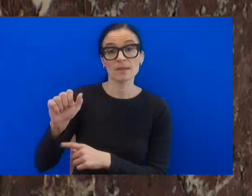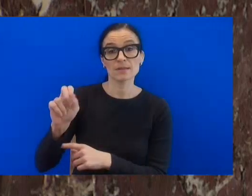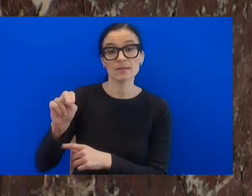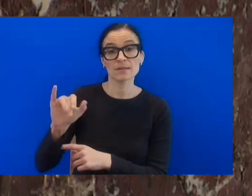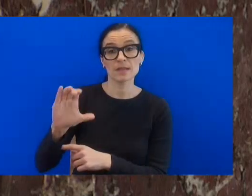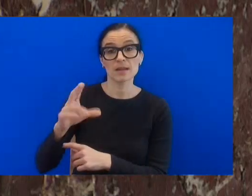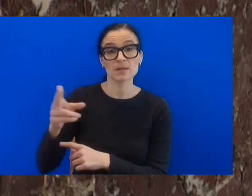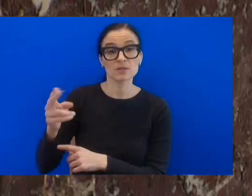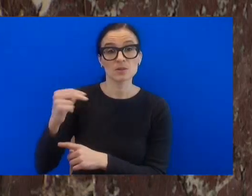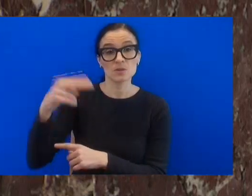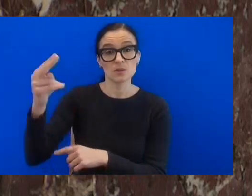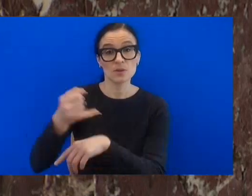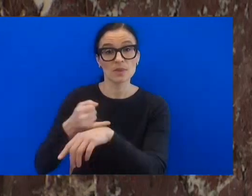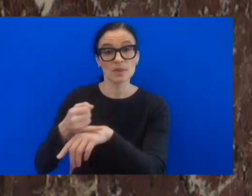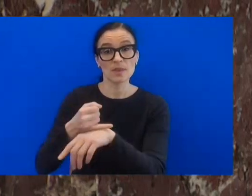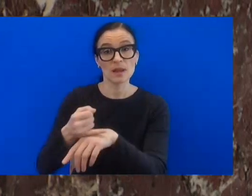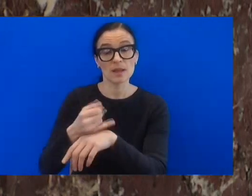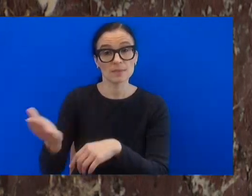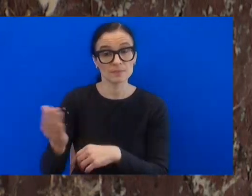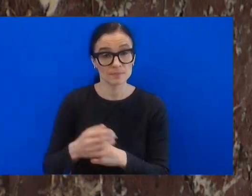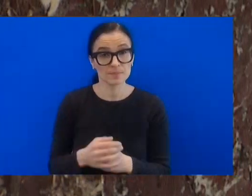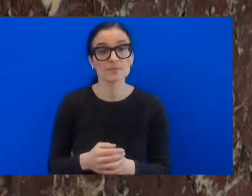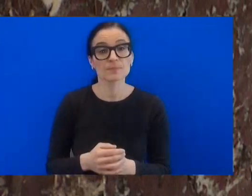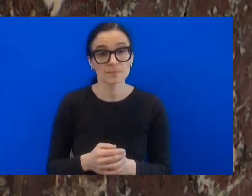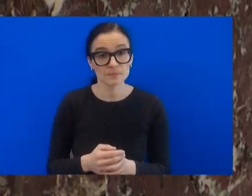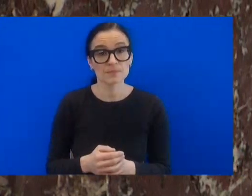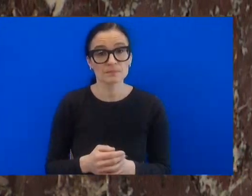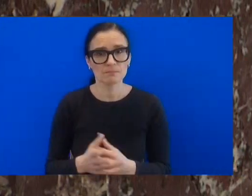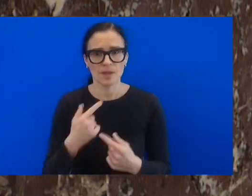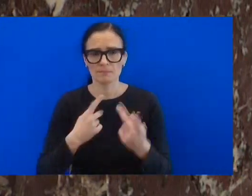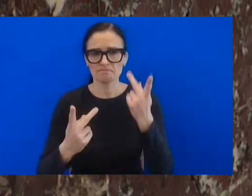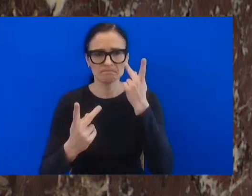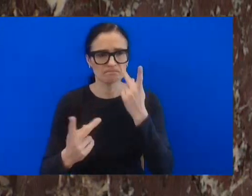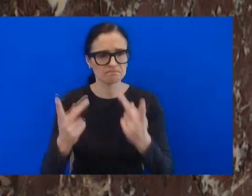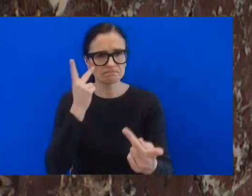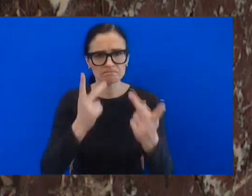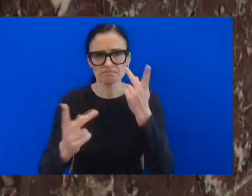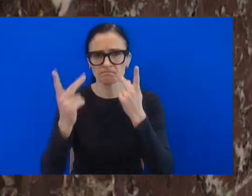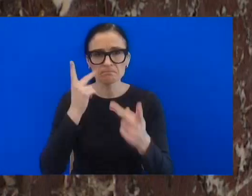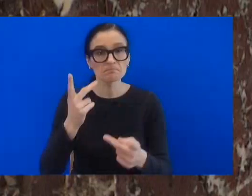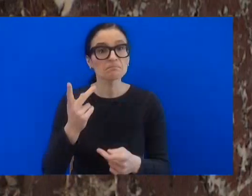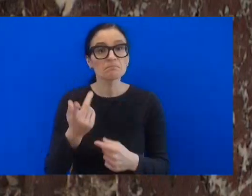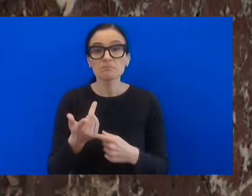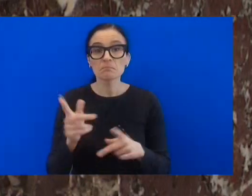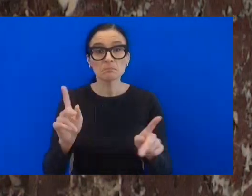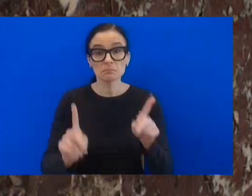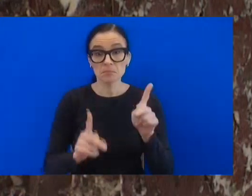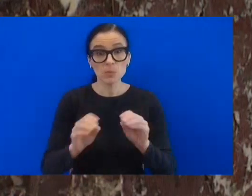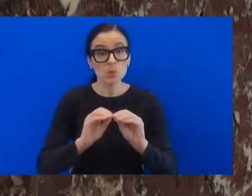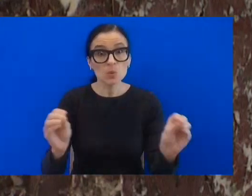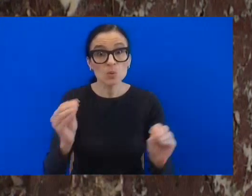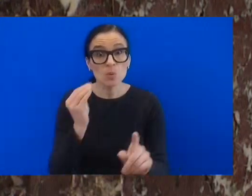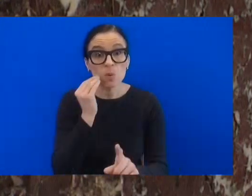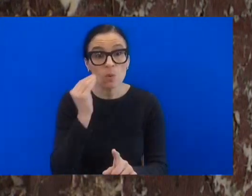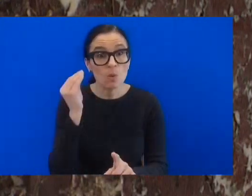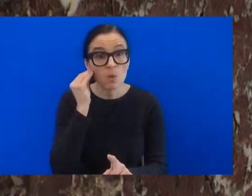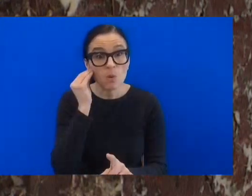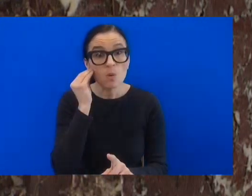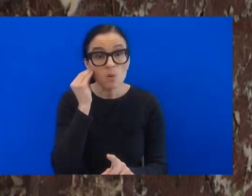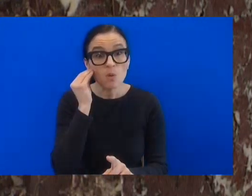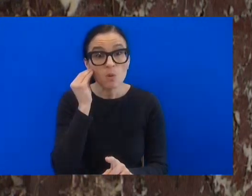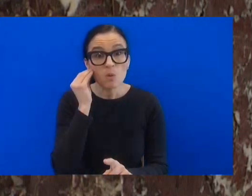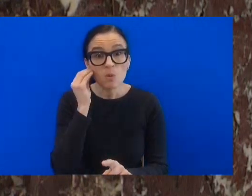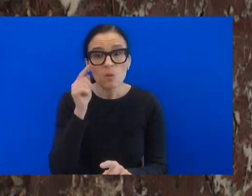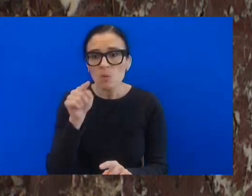This ongoing displacement of unhoused members of our communities is often dehumanizing,